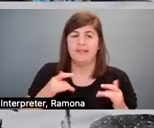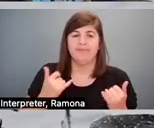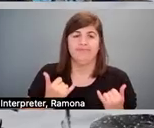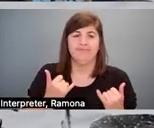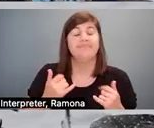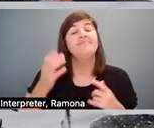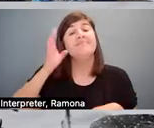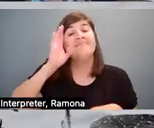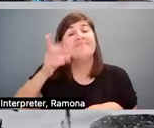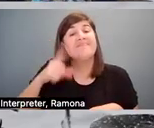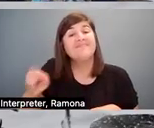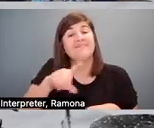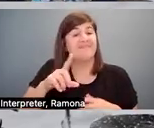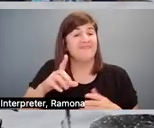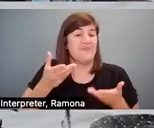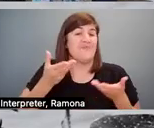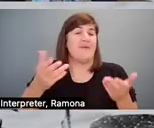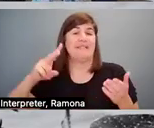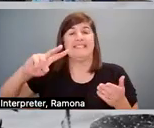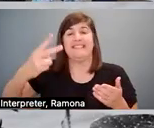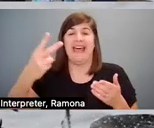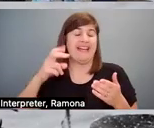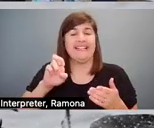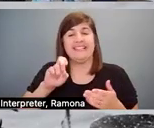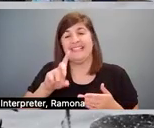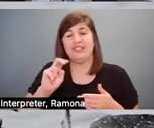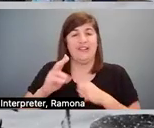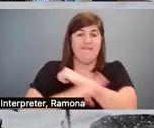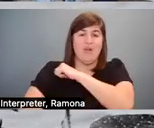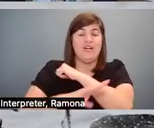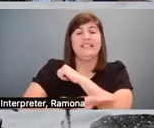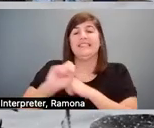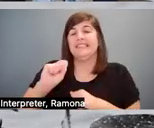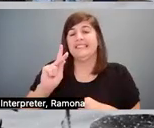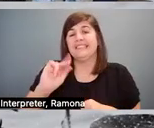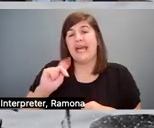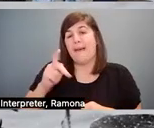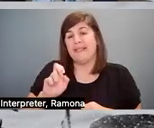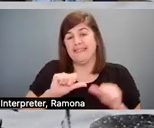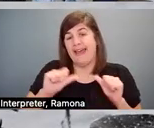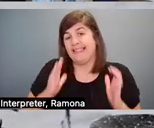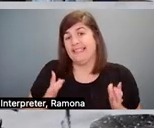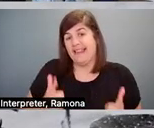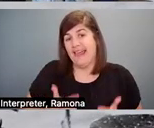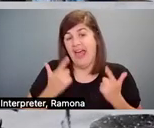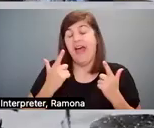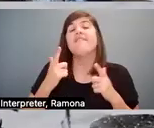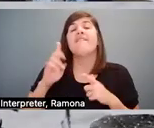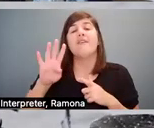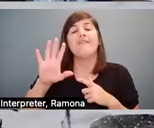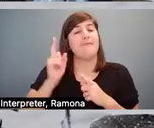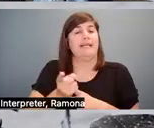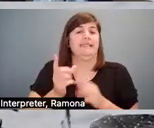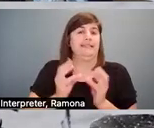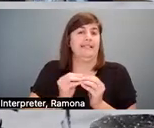All right. Hello, everyone. Welcome to the second edition for this fall of Skype a Scientist Live. These are 45-minute sessions where we'll